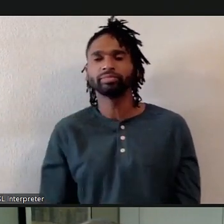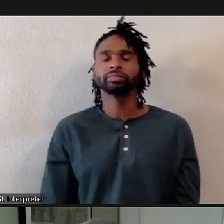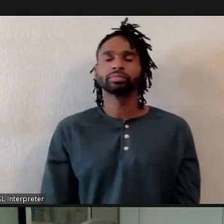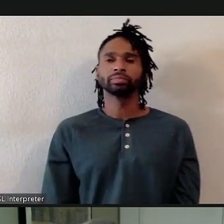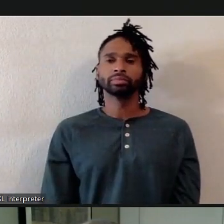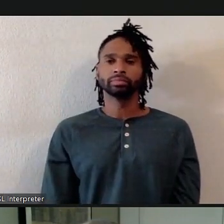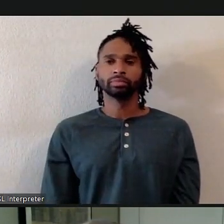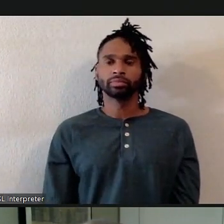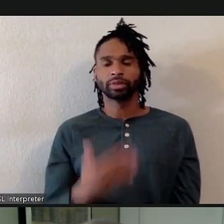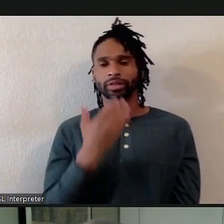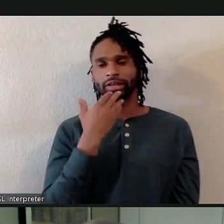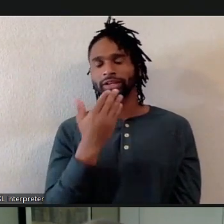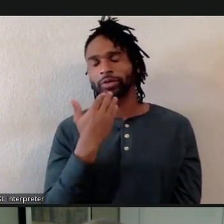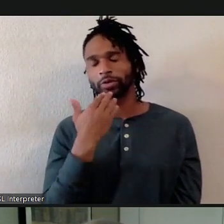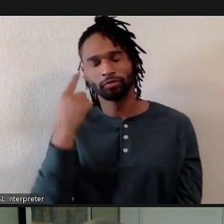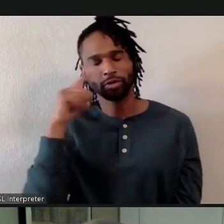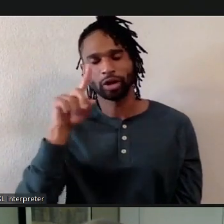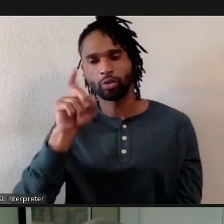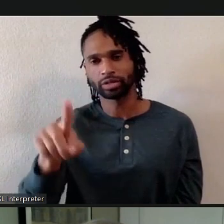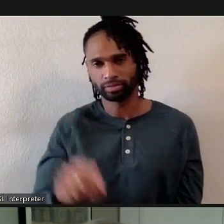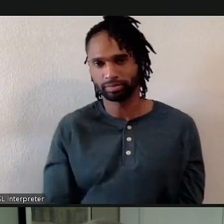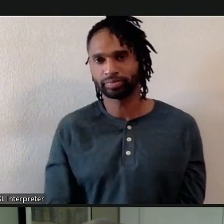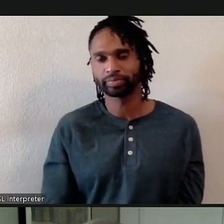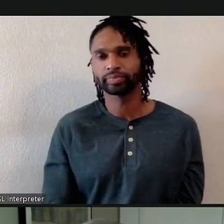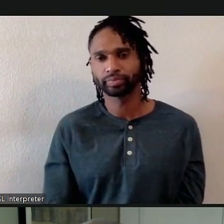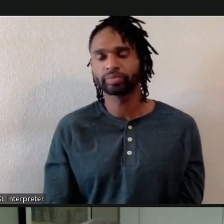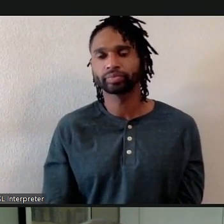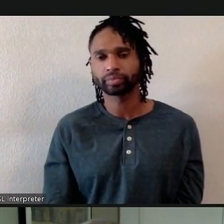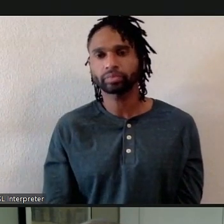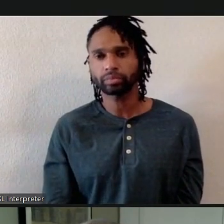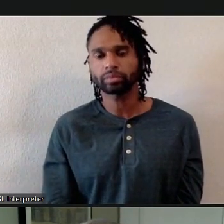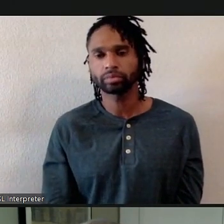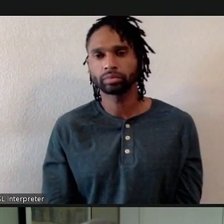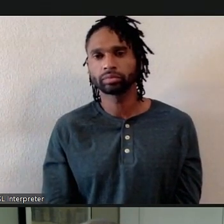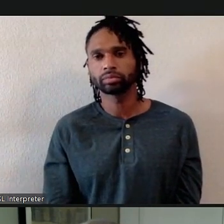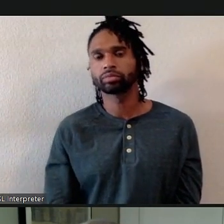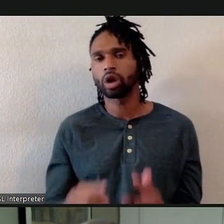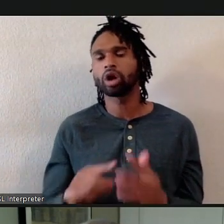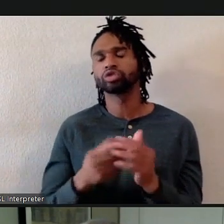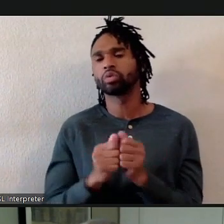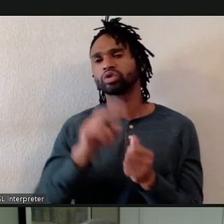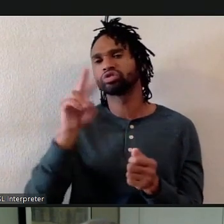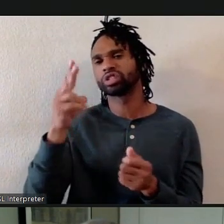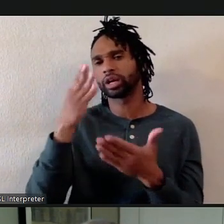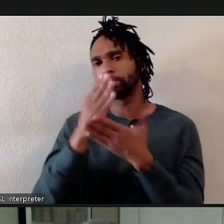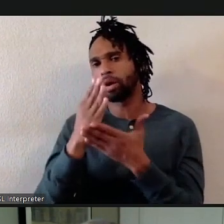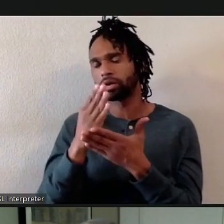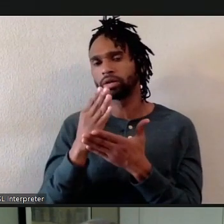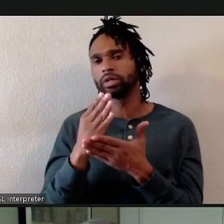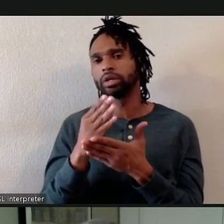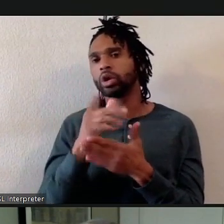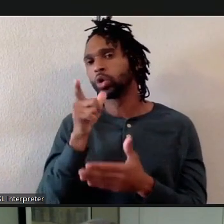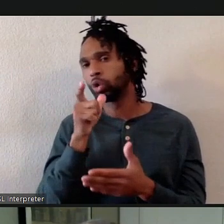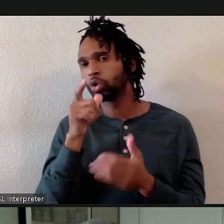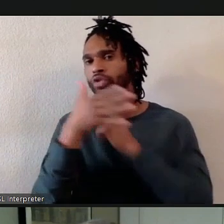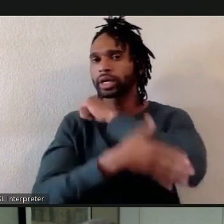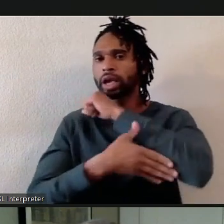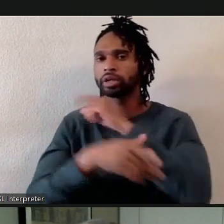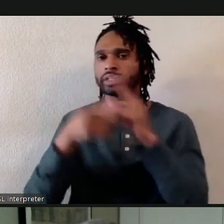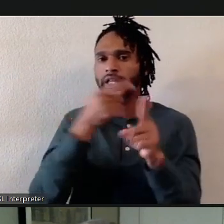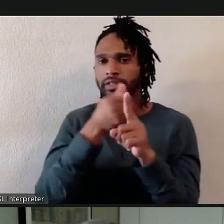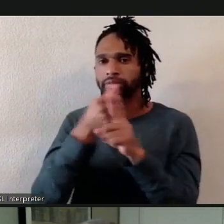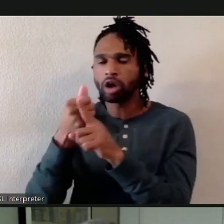Hi, Michael. Thanks for the question. I can start maybe with your second part of the question about who are they. And I'd